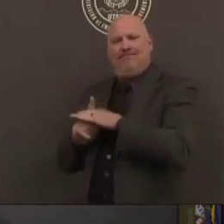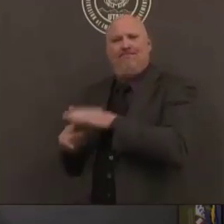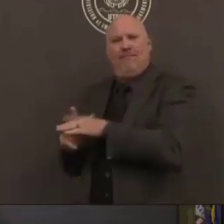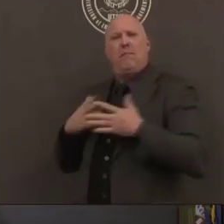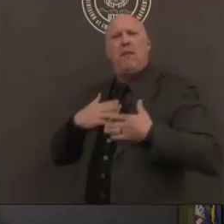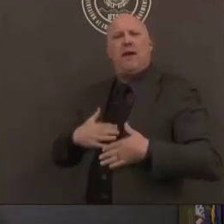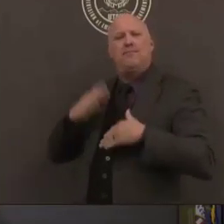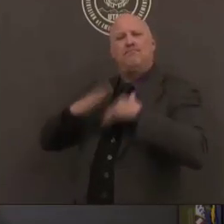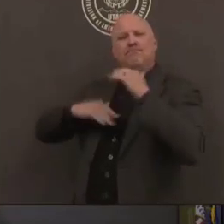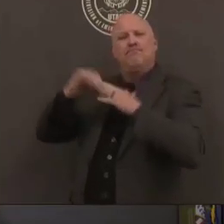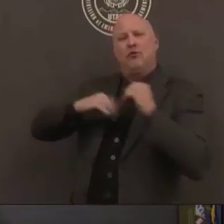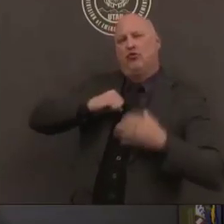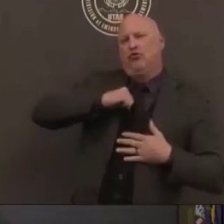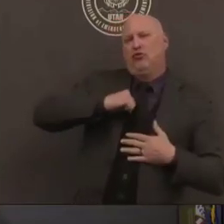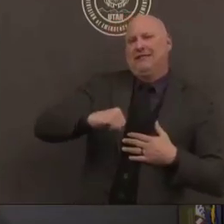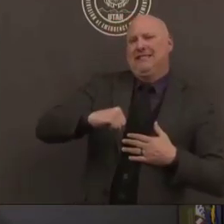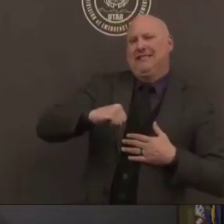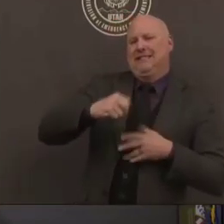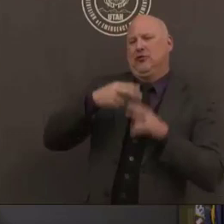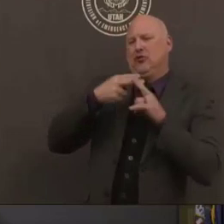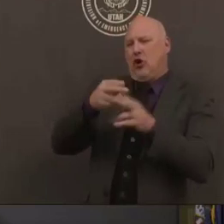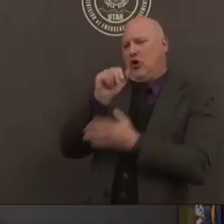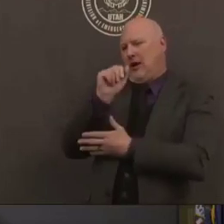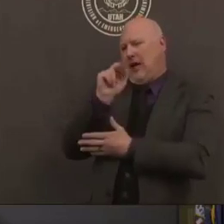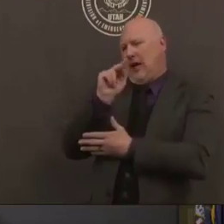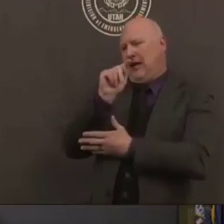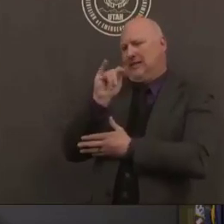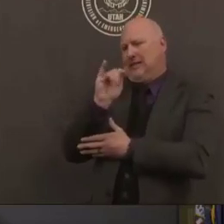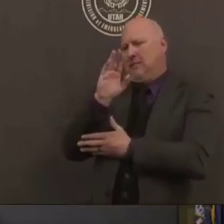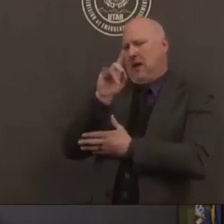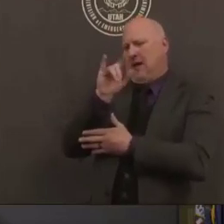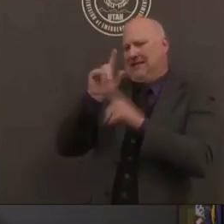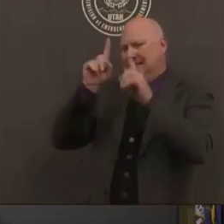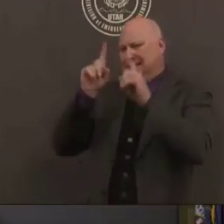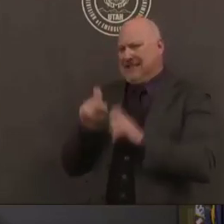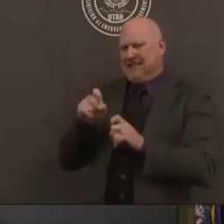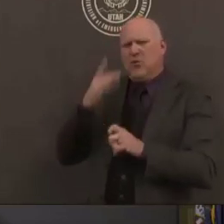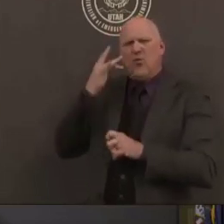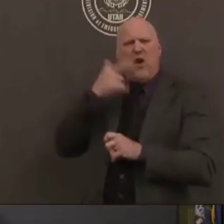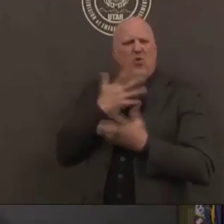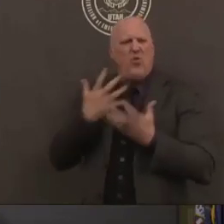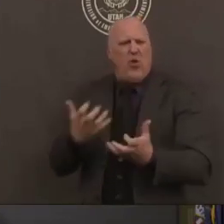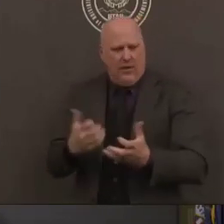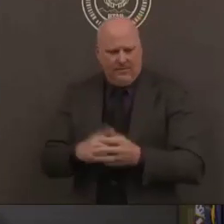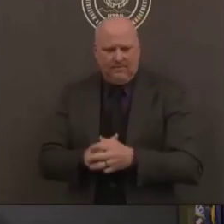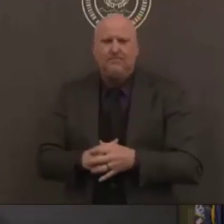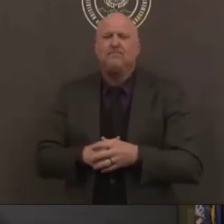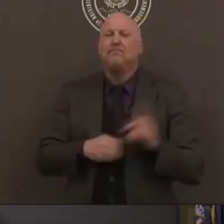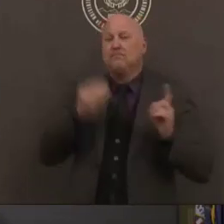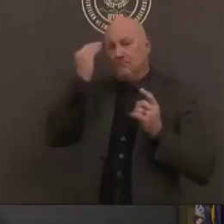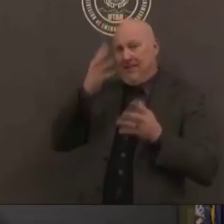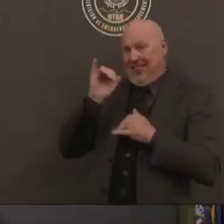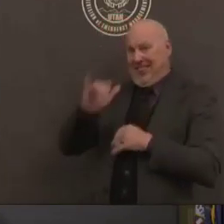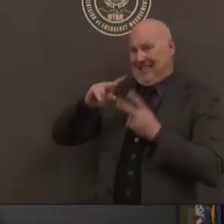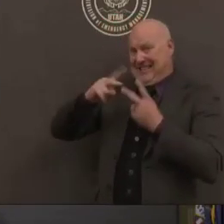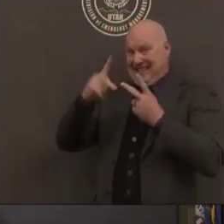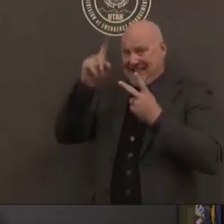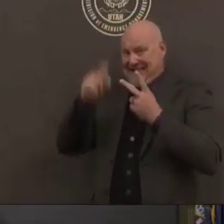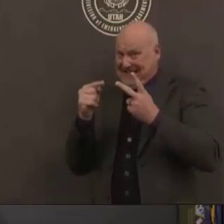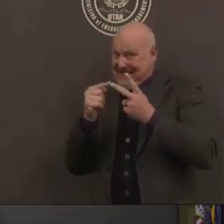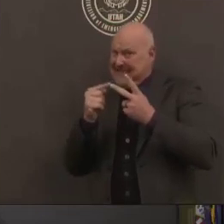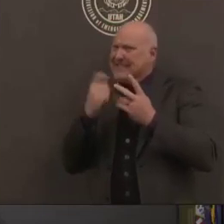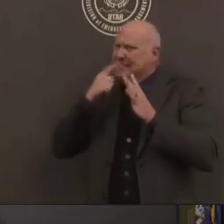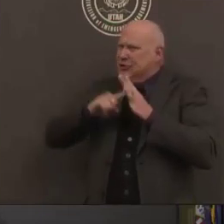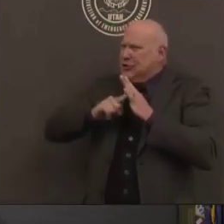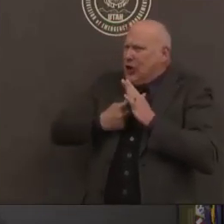here, ARUP. There's still some investigation work that needs to be done to determine the usefulness of those tests. They depend on